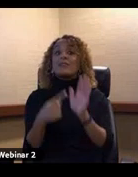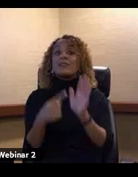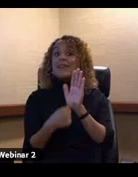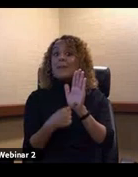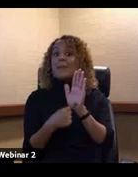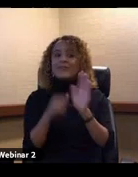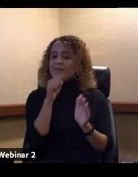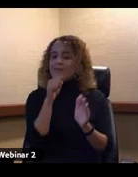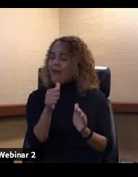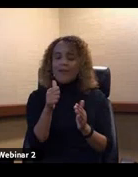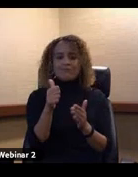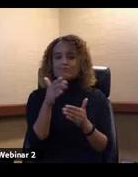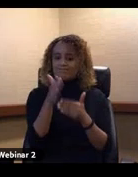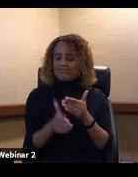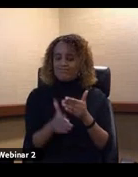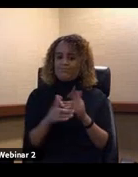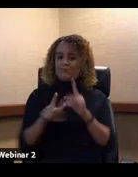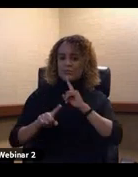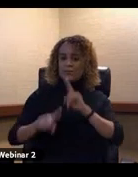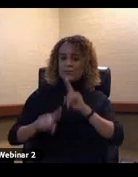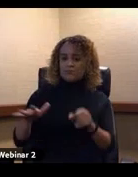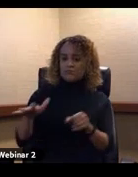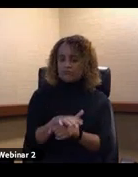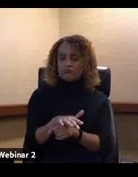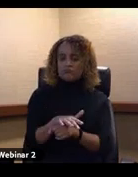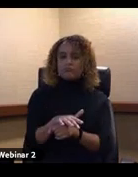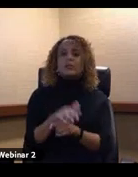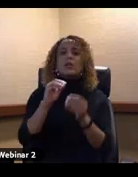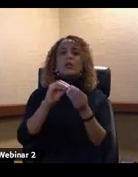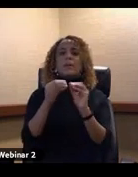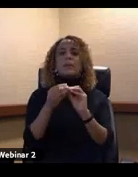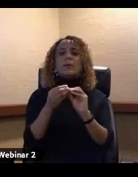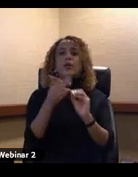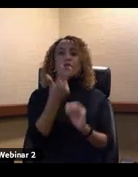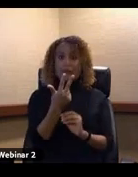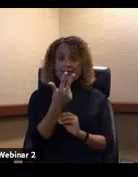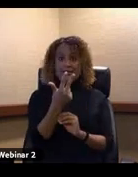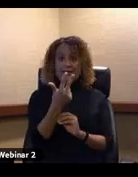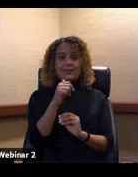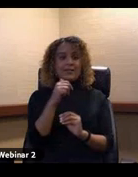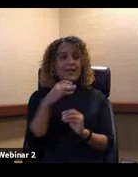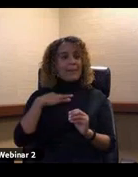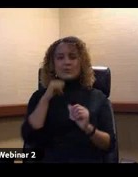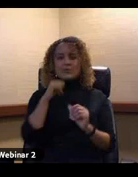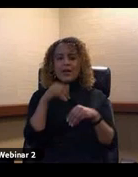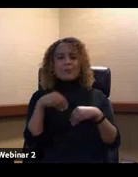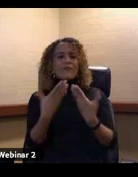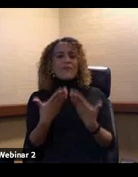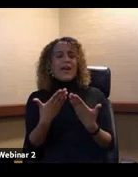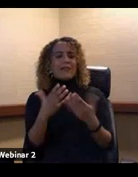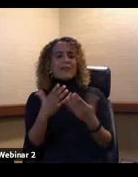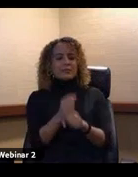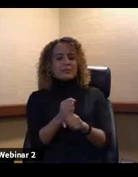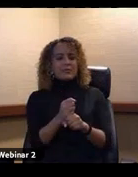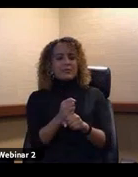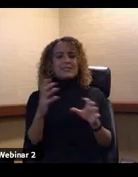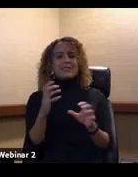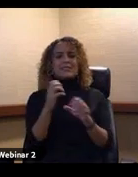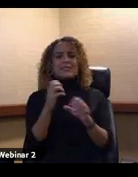Another example of incomplete responses includes question 3, where the applicant does not provide a brief summary